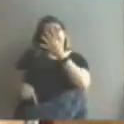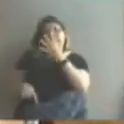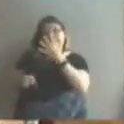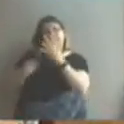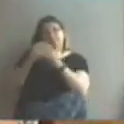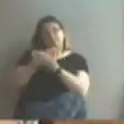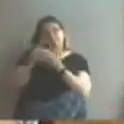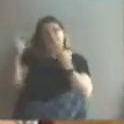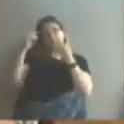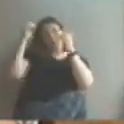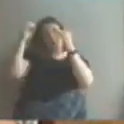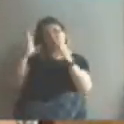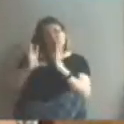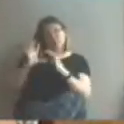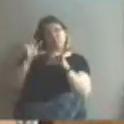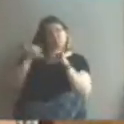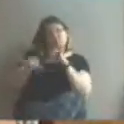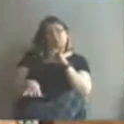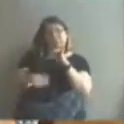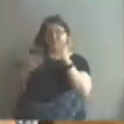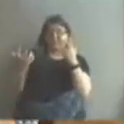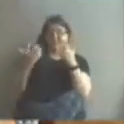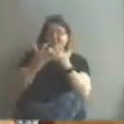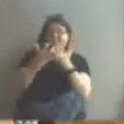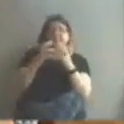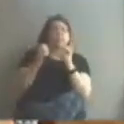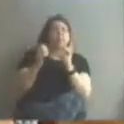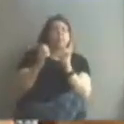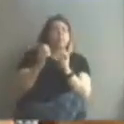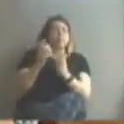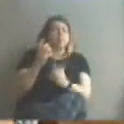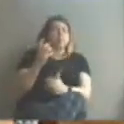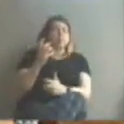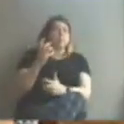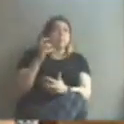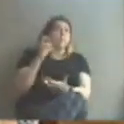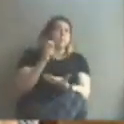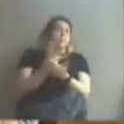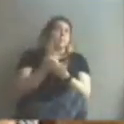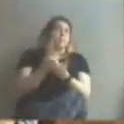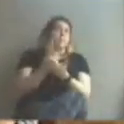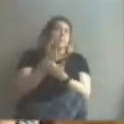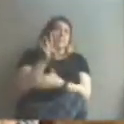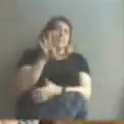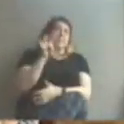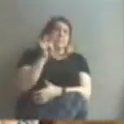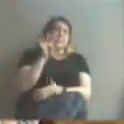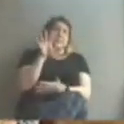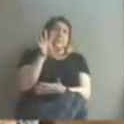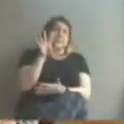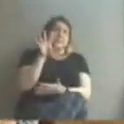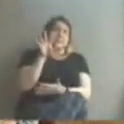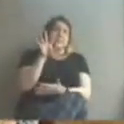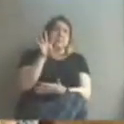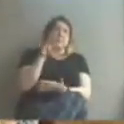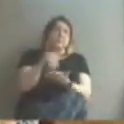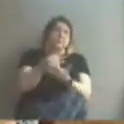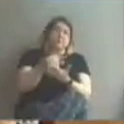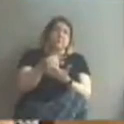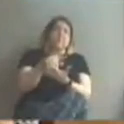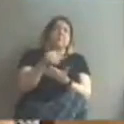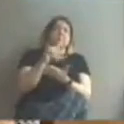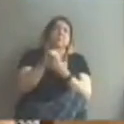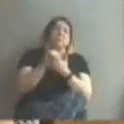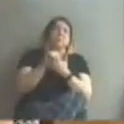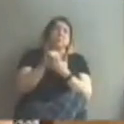teachers, and that stays in line with the approval of the $404,000 that you all had